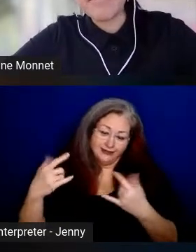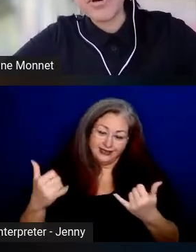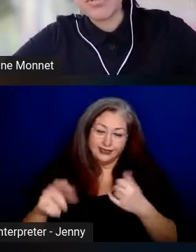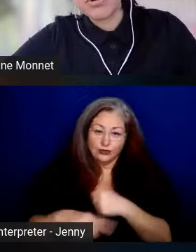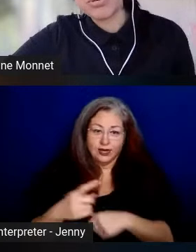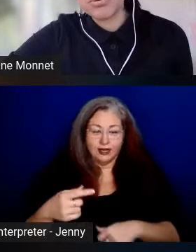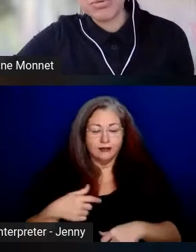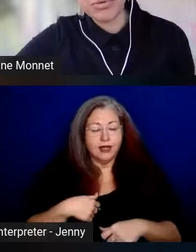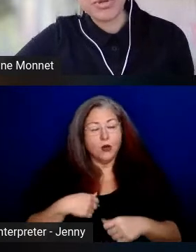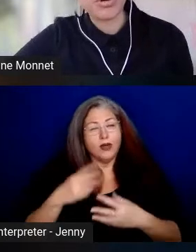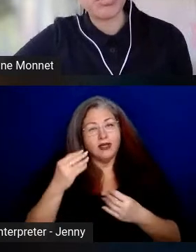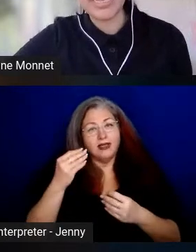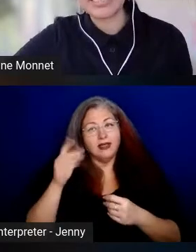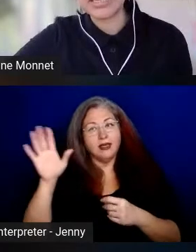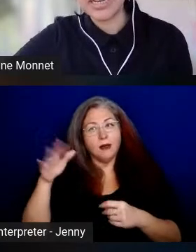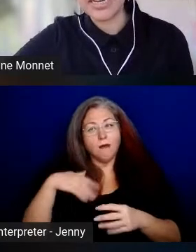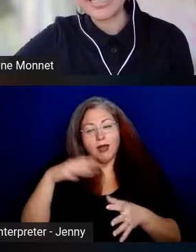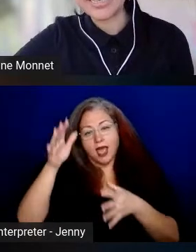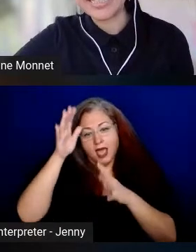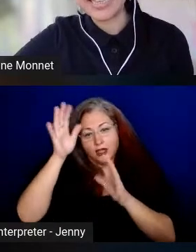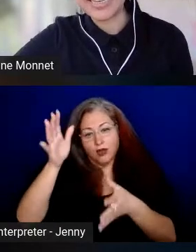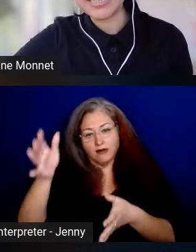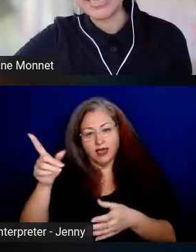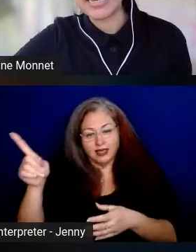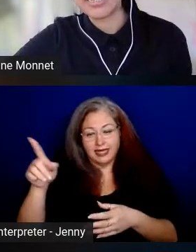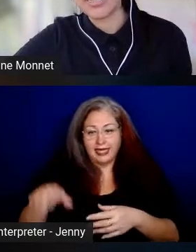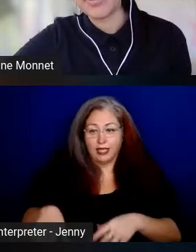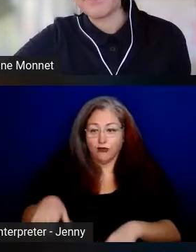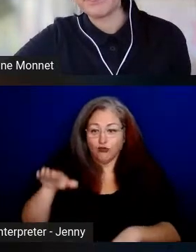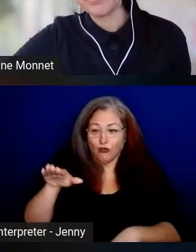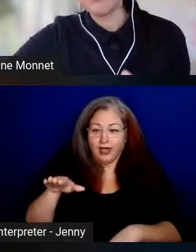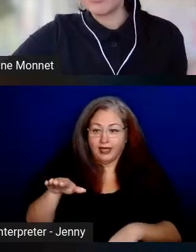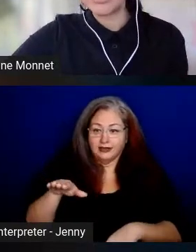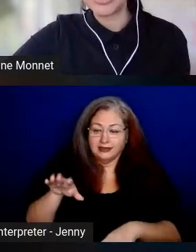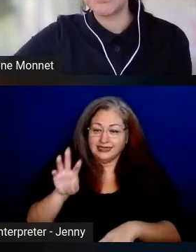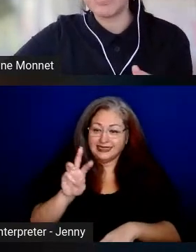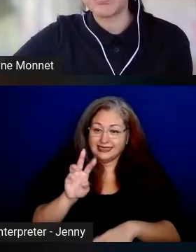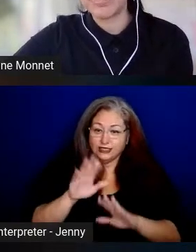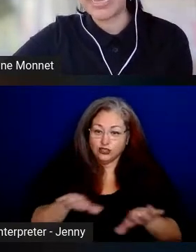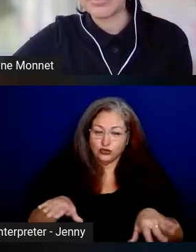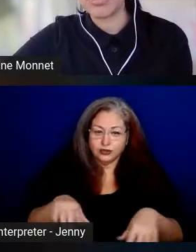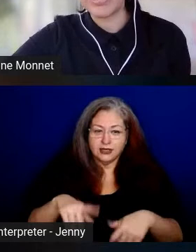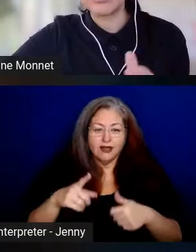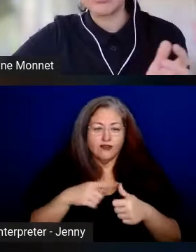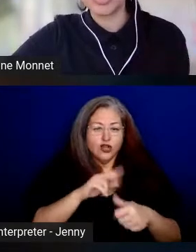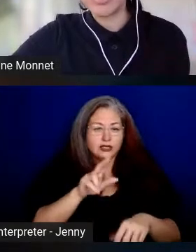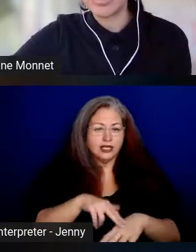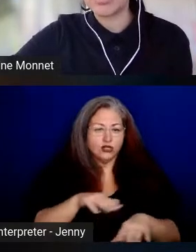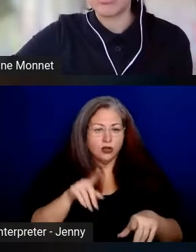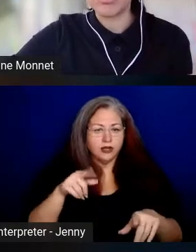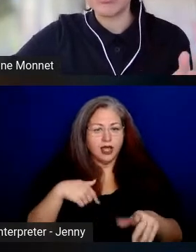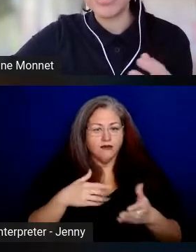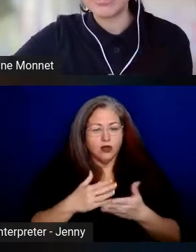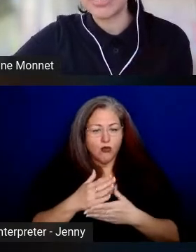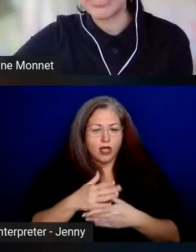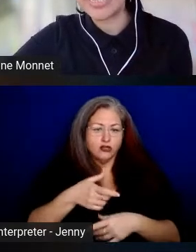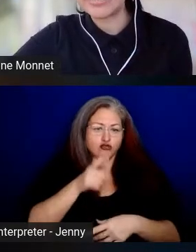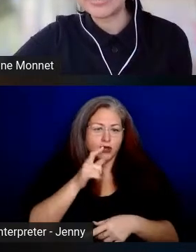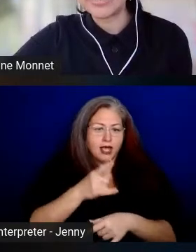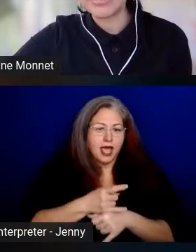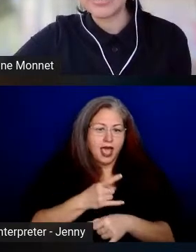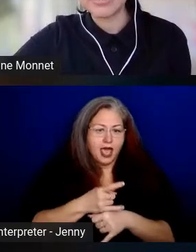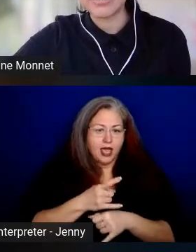my grandfather who, you know, raised 6 kids, and First Nation people had the right to drink alcohol only in